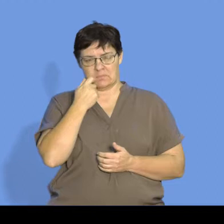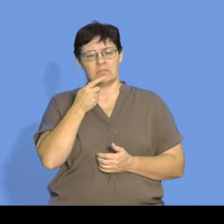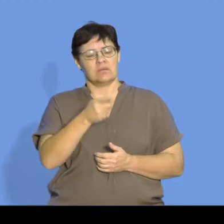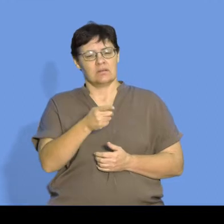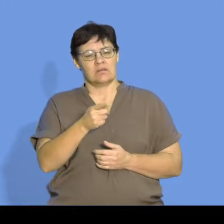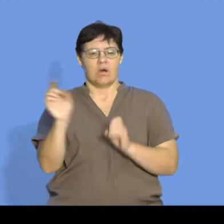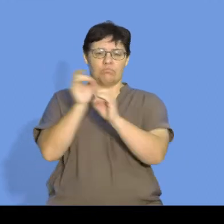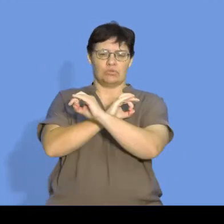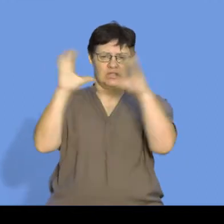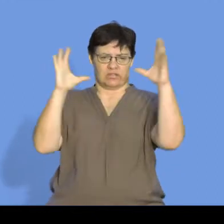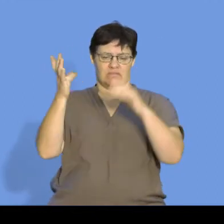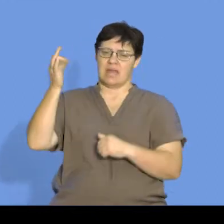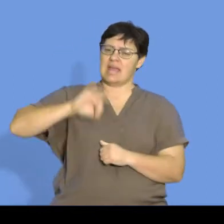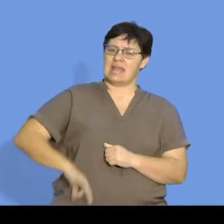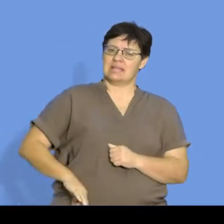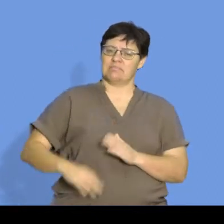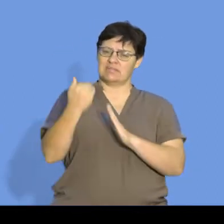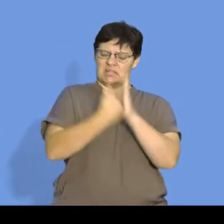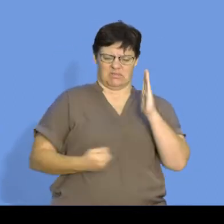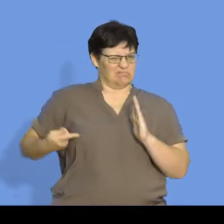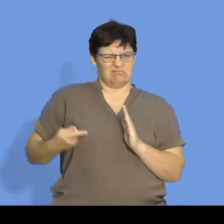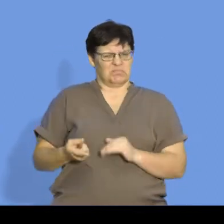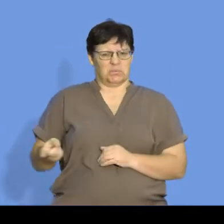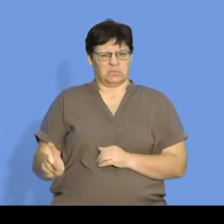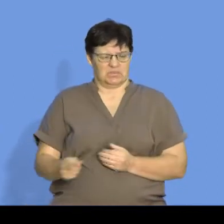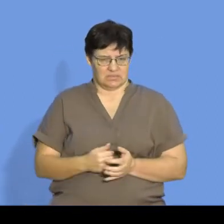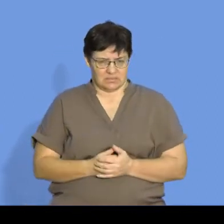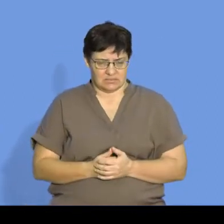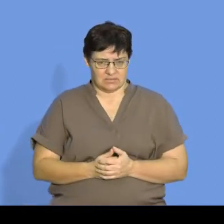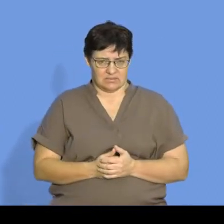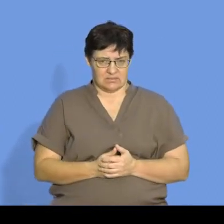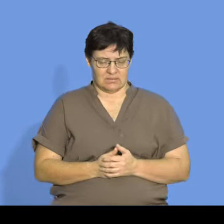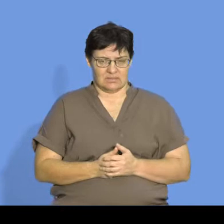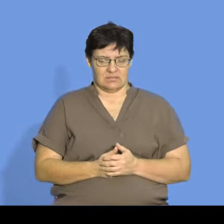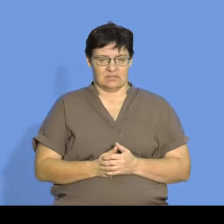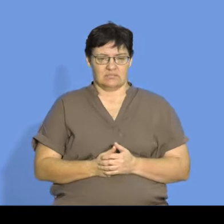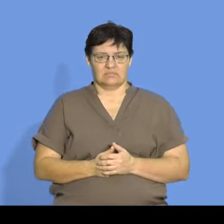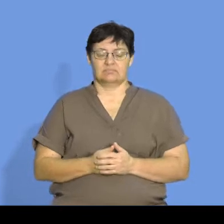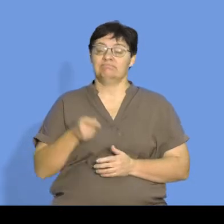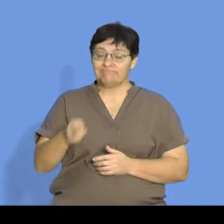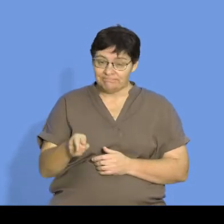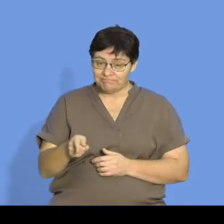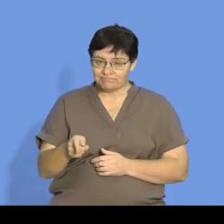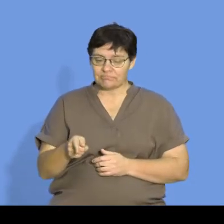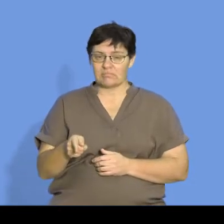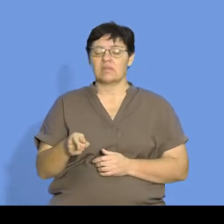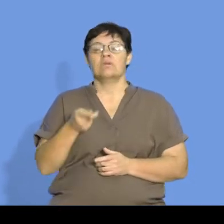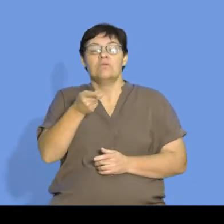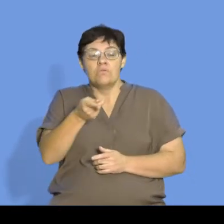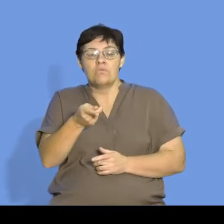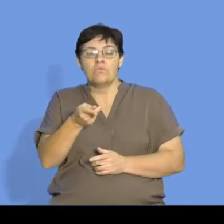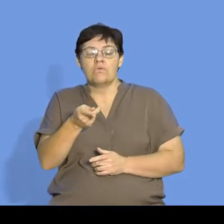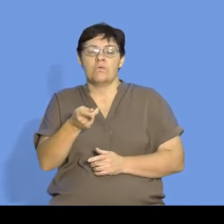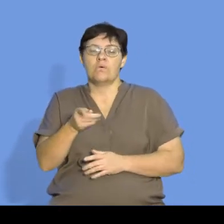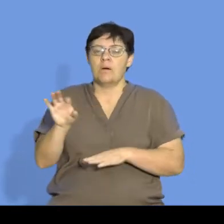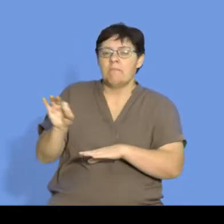a projected income statement? Remember, it is used to plan and